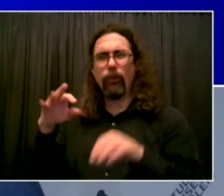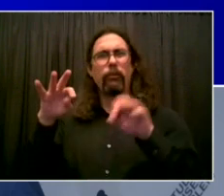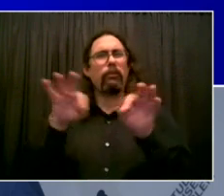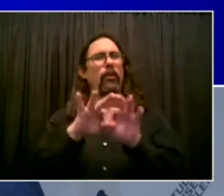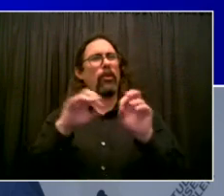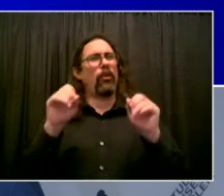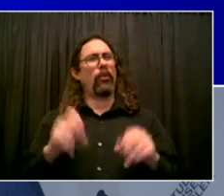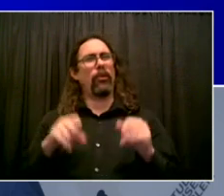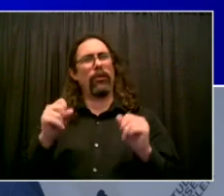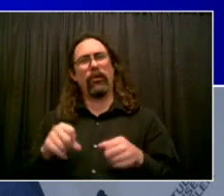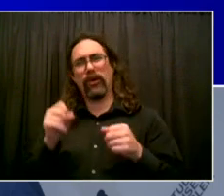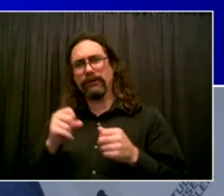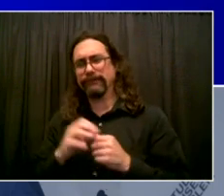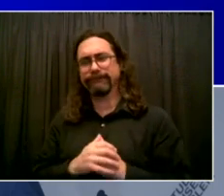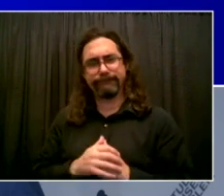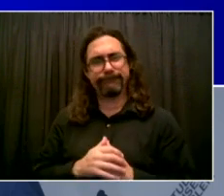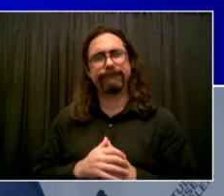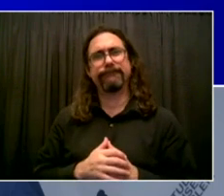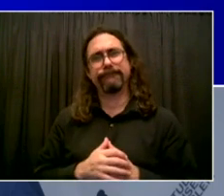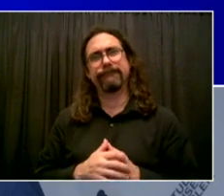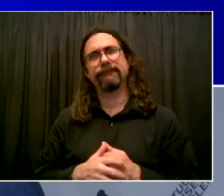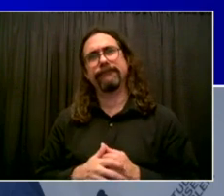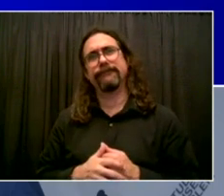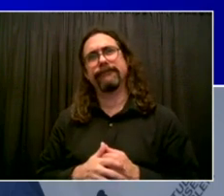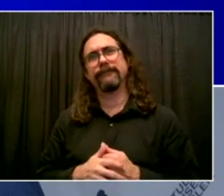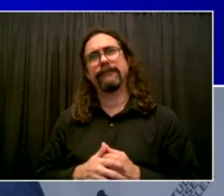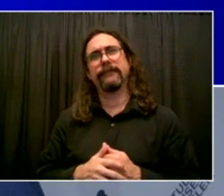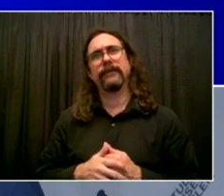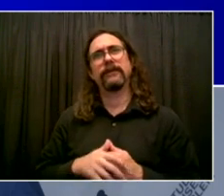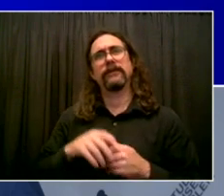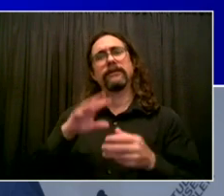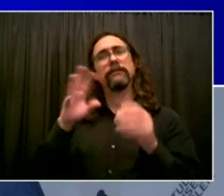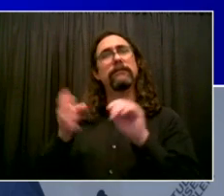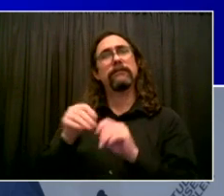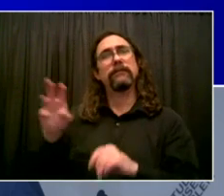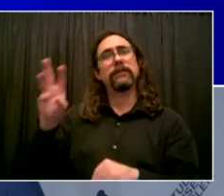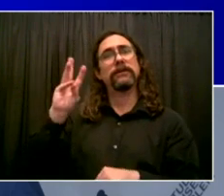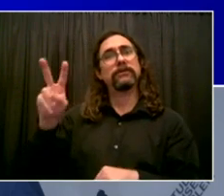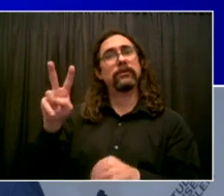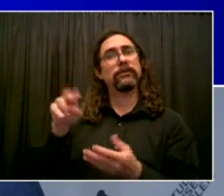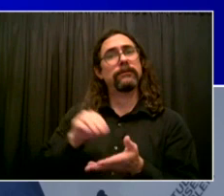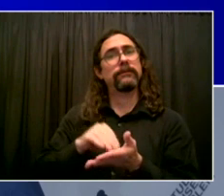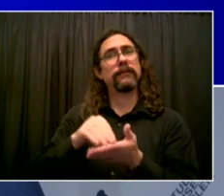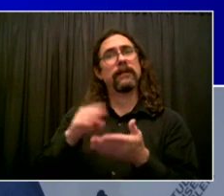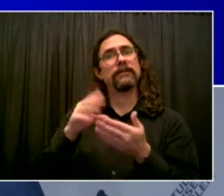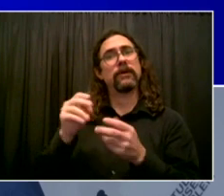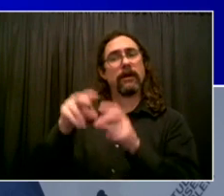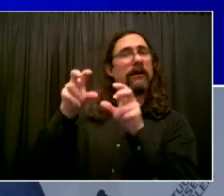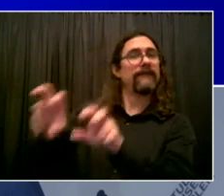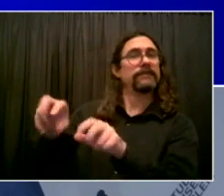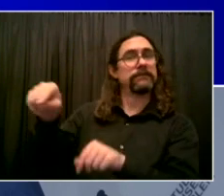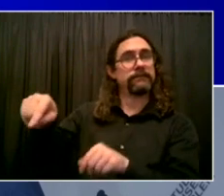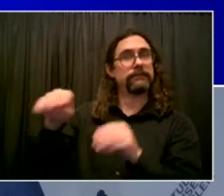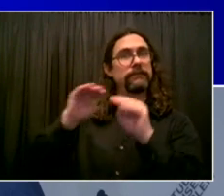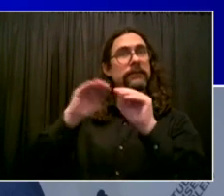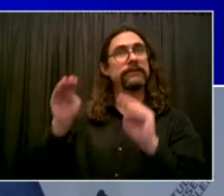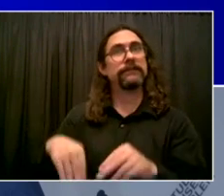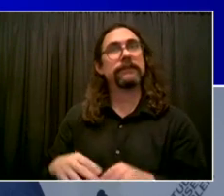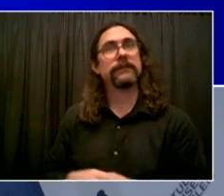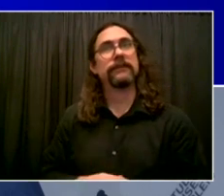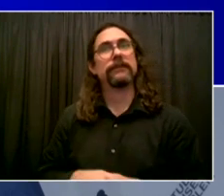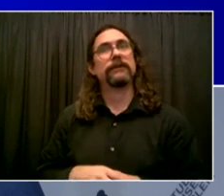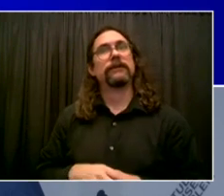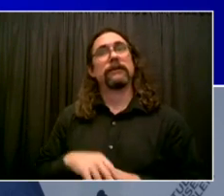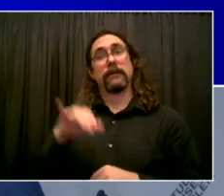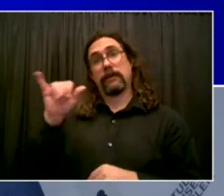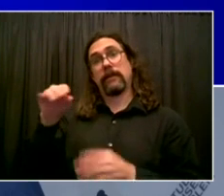now invested $62 million over several years now to make sure this museum continues to